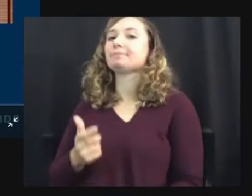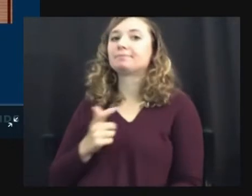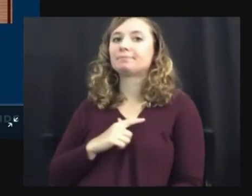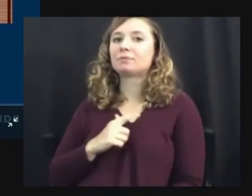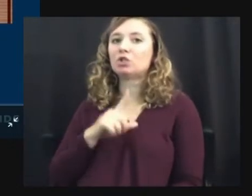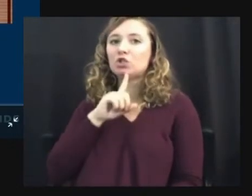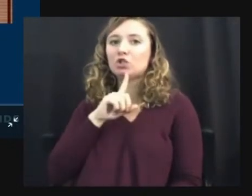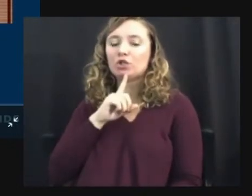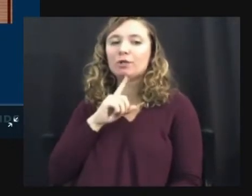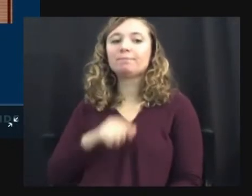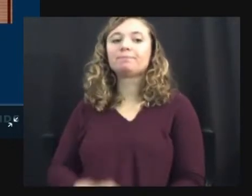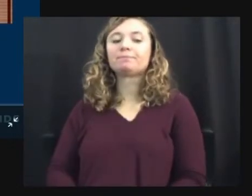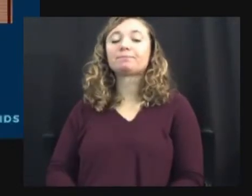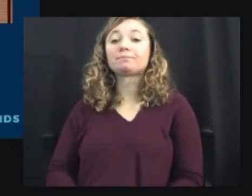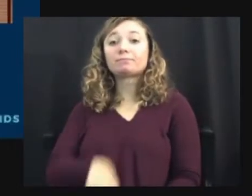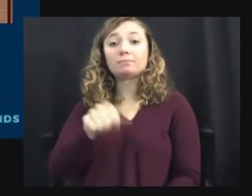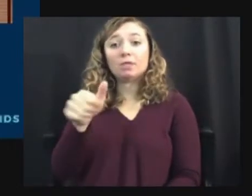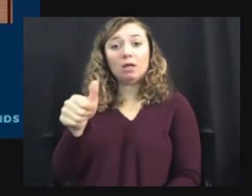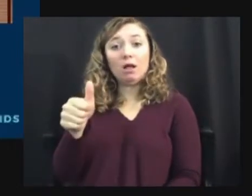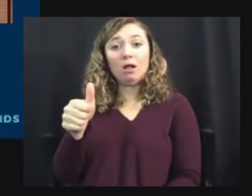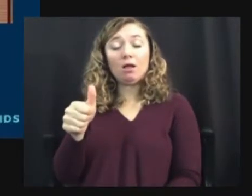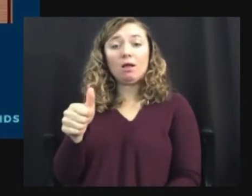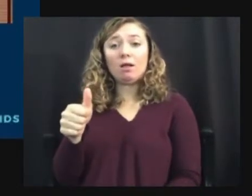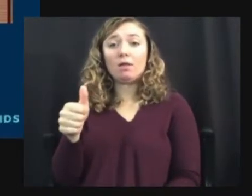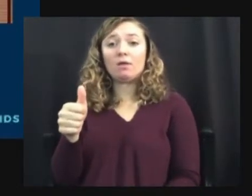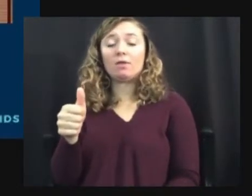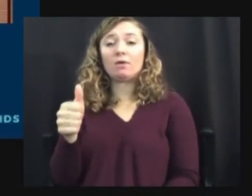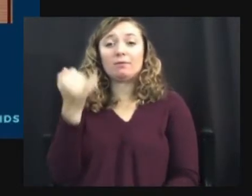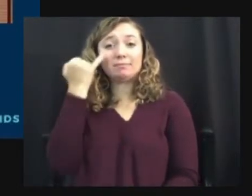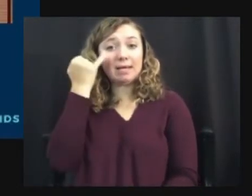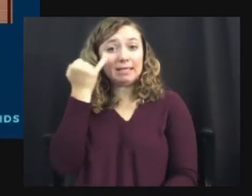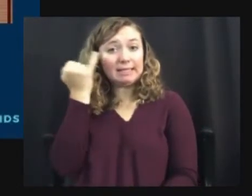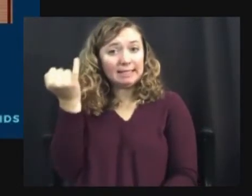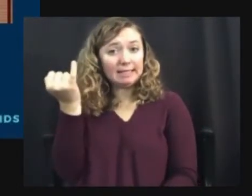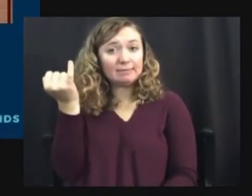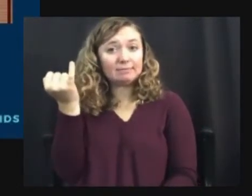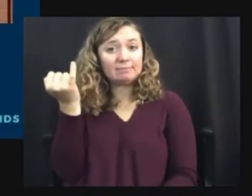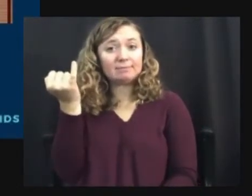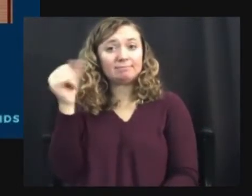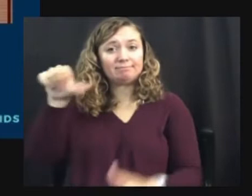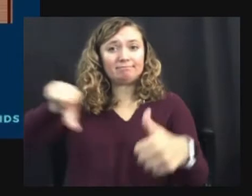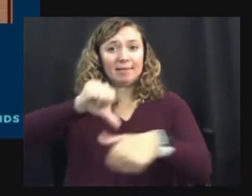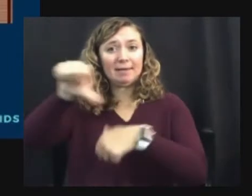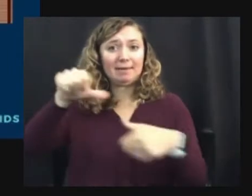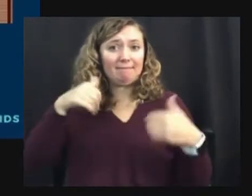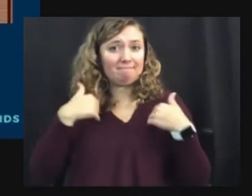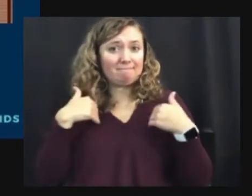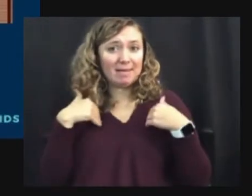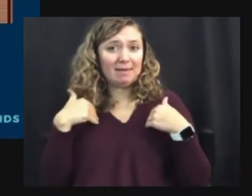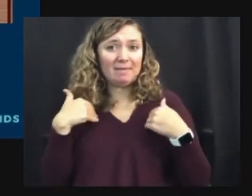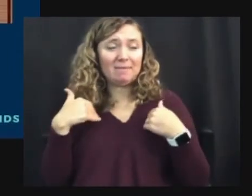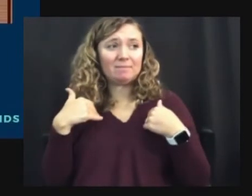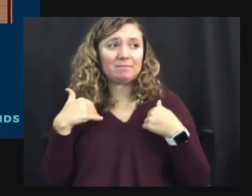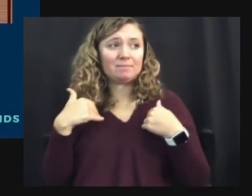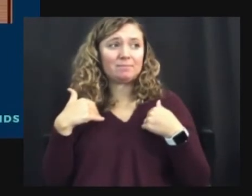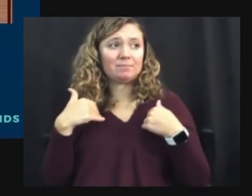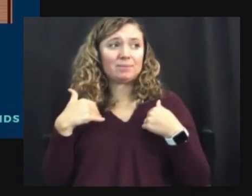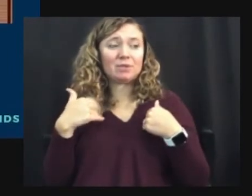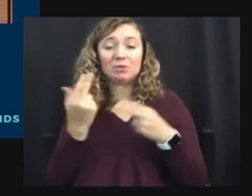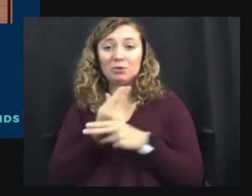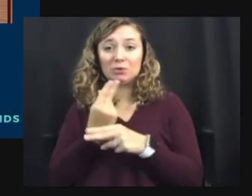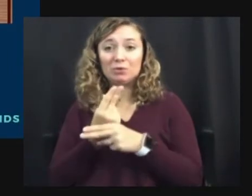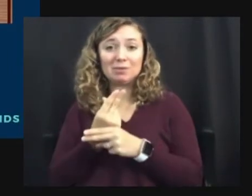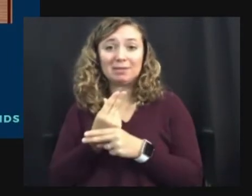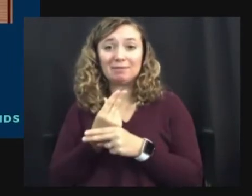Sure. Some other ideas that society had was using